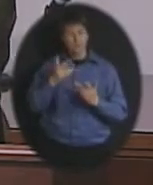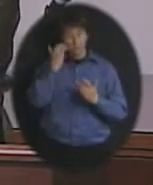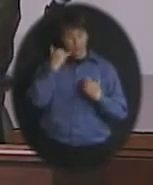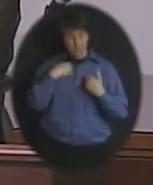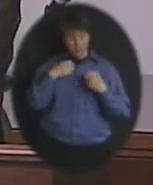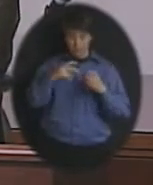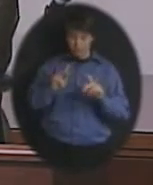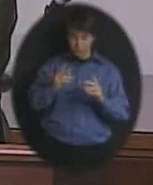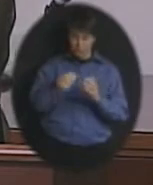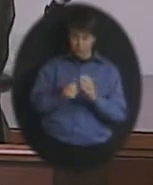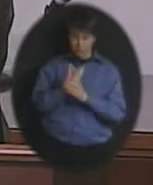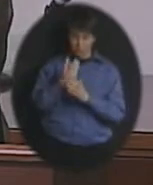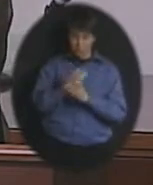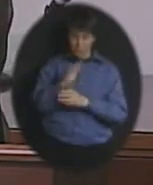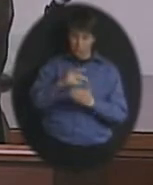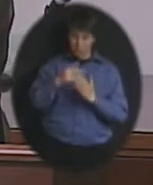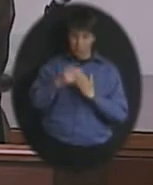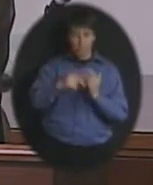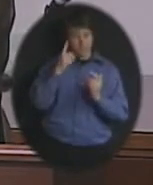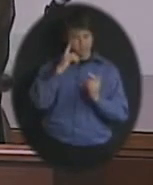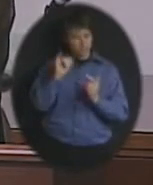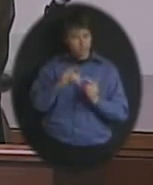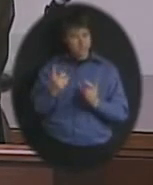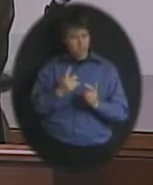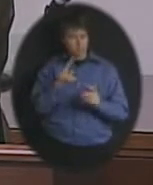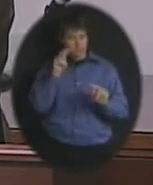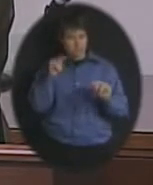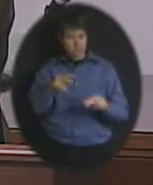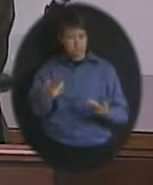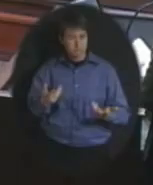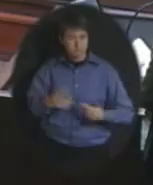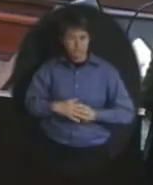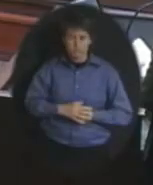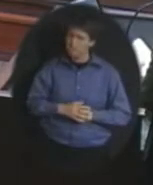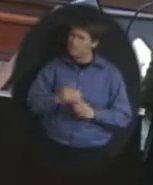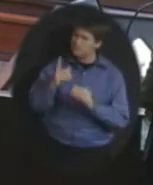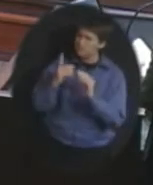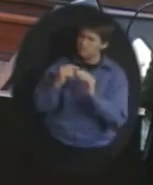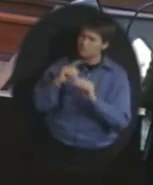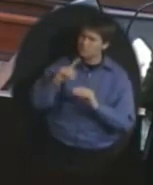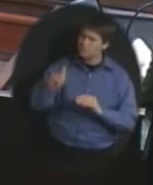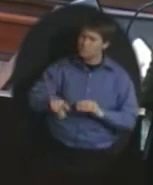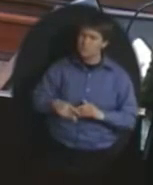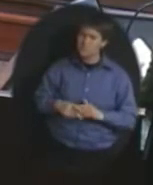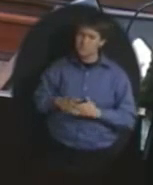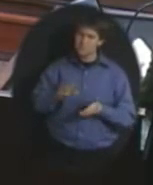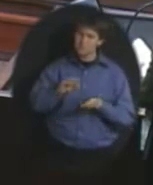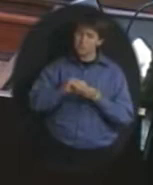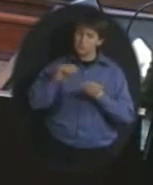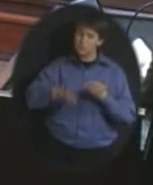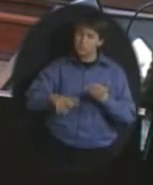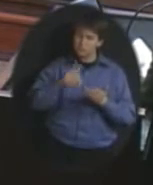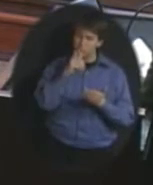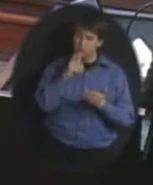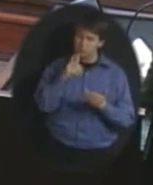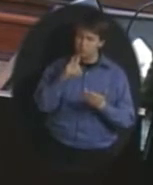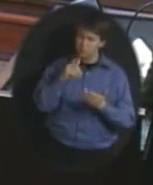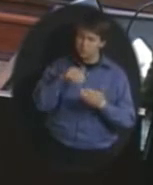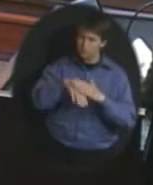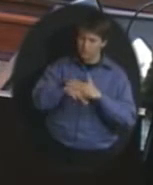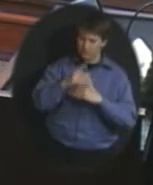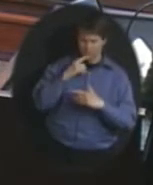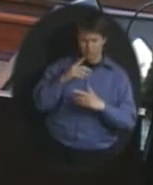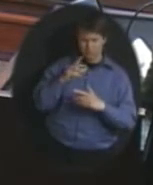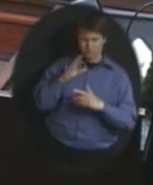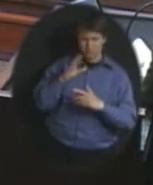be something we'd want to look at. Okay. Now, I have one more question. Students going in, it said you're looking for the students